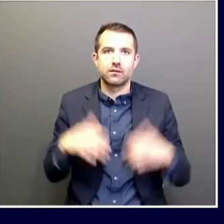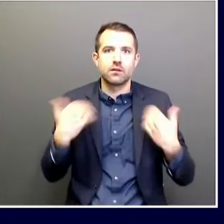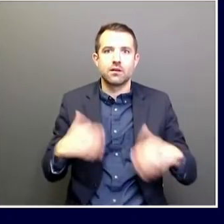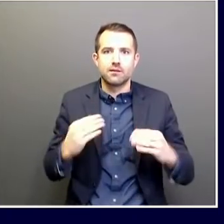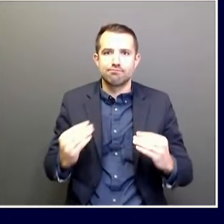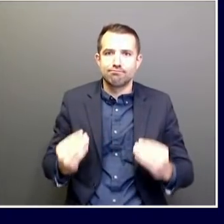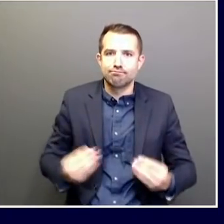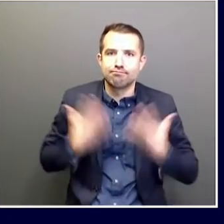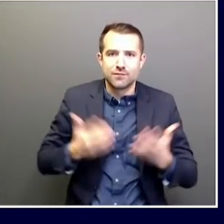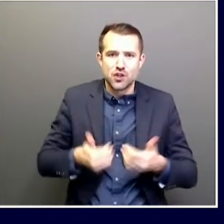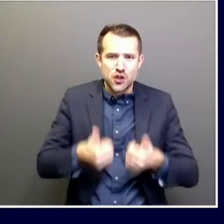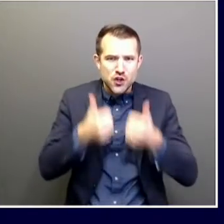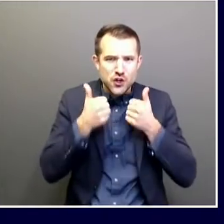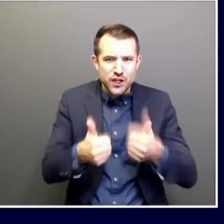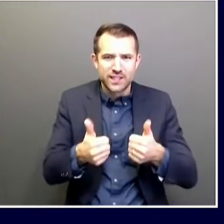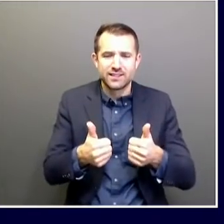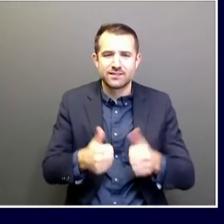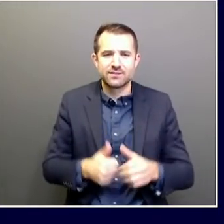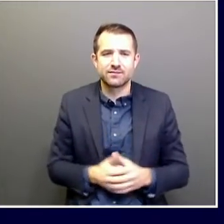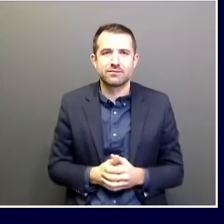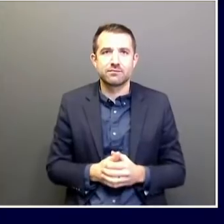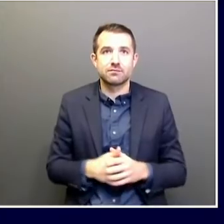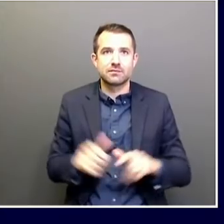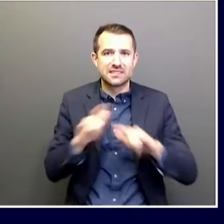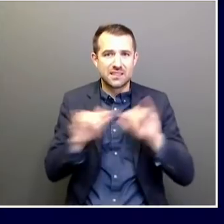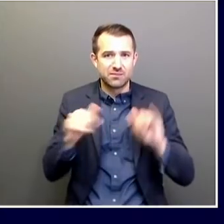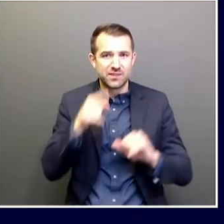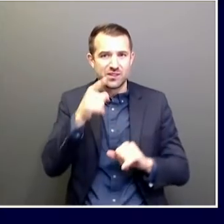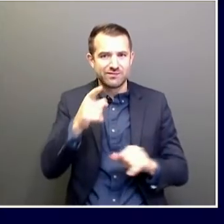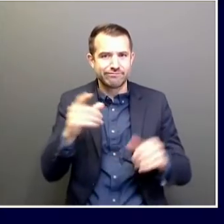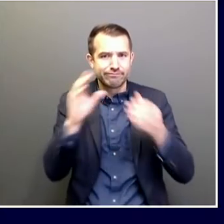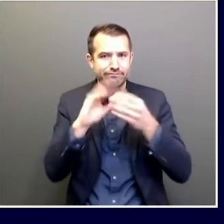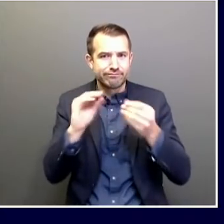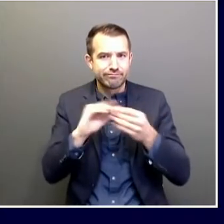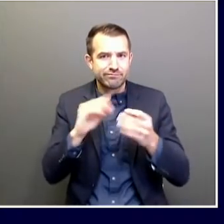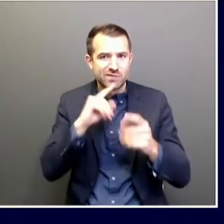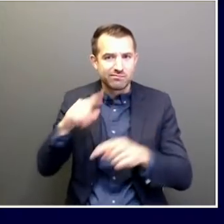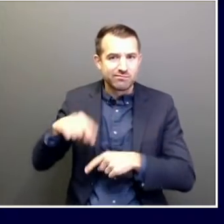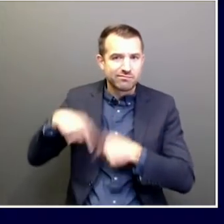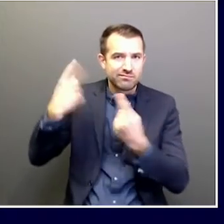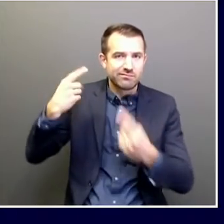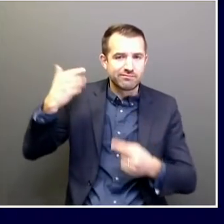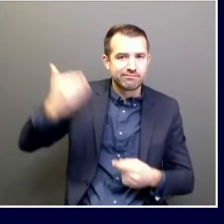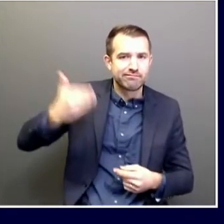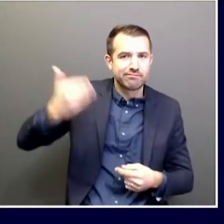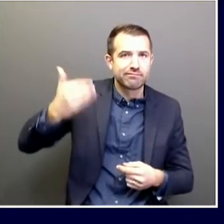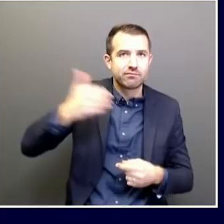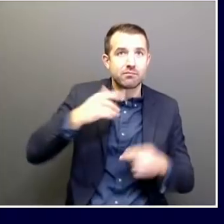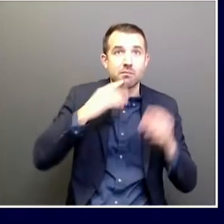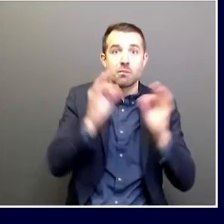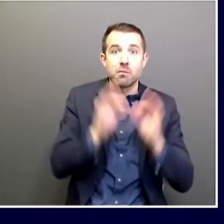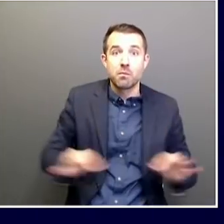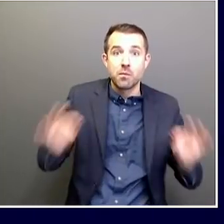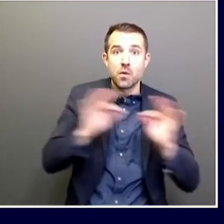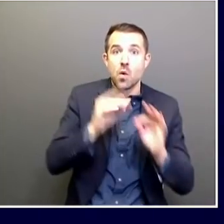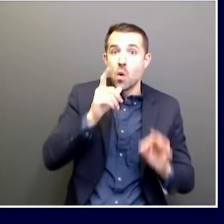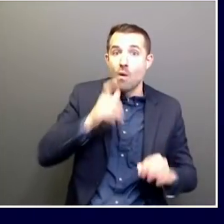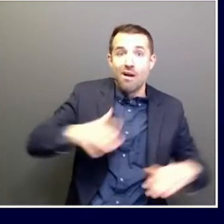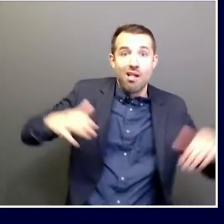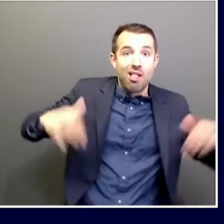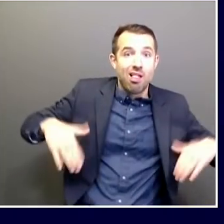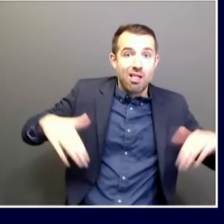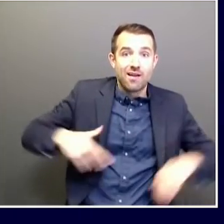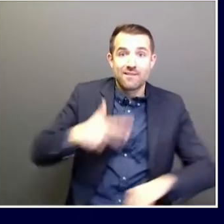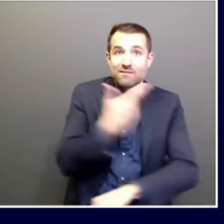multiple times before, we really need to focus on the unvaccinated population, of which there are still close to 400,000 people. And we